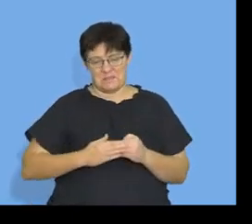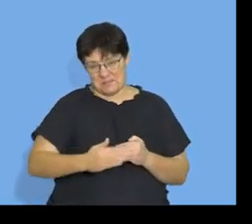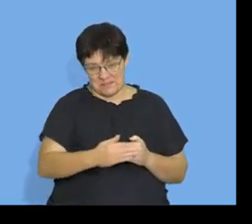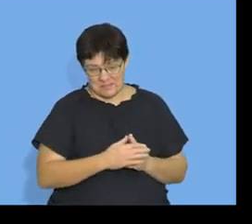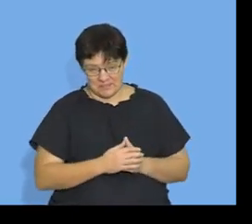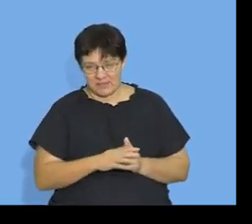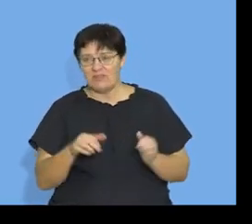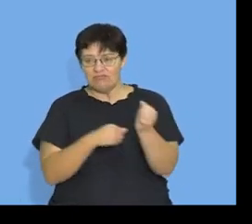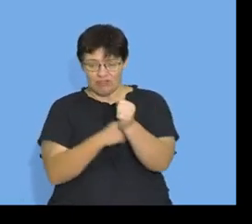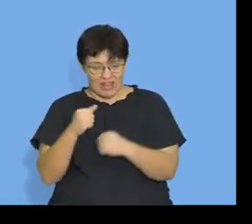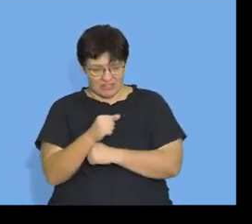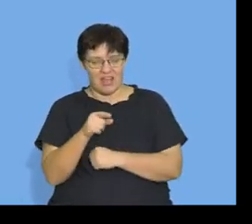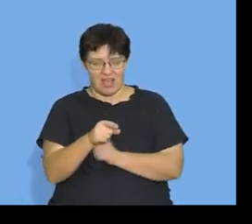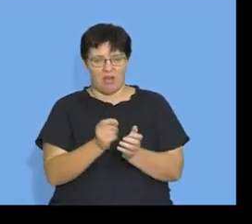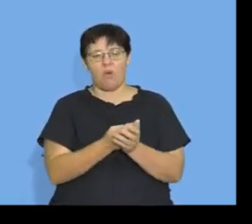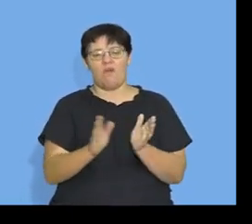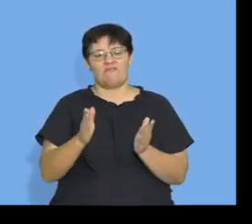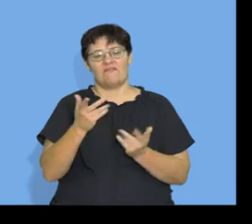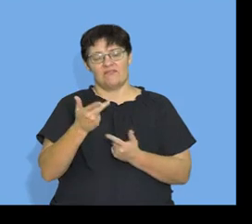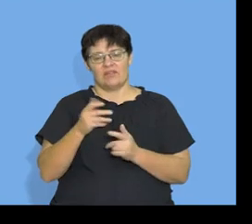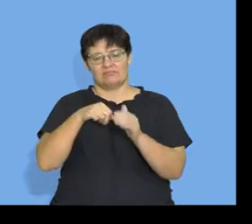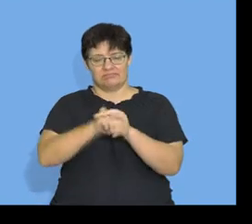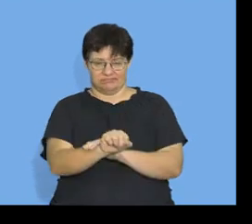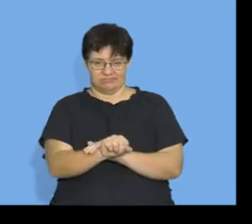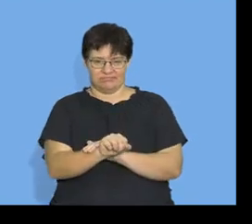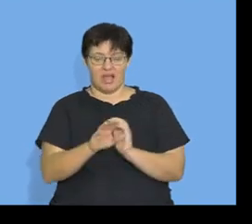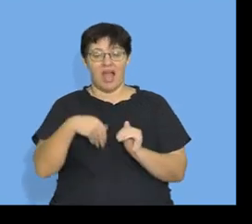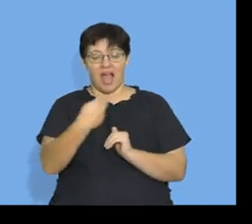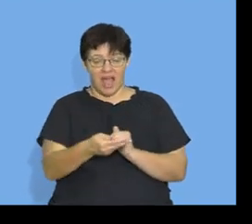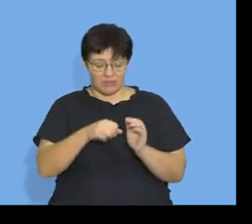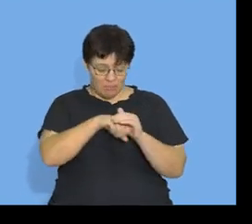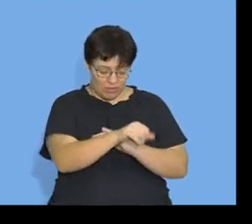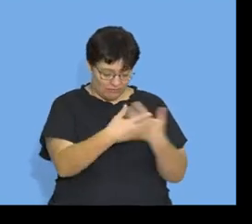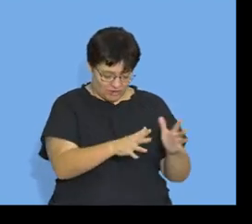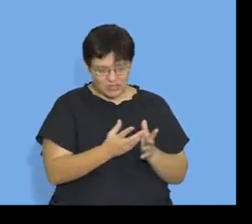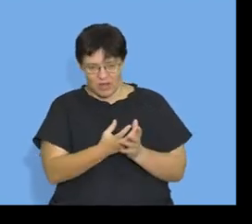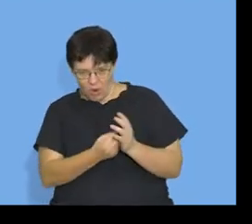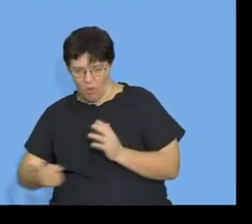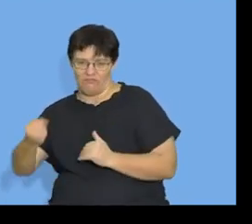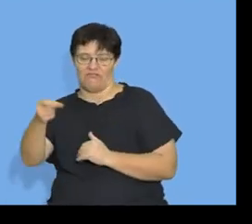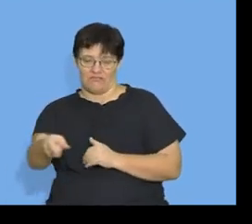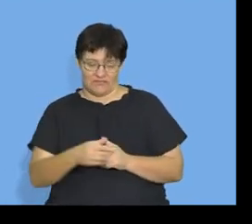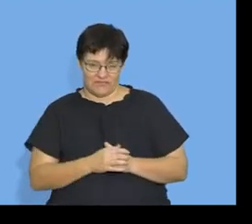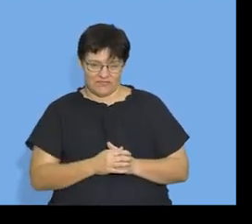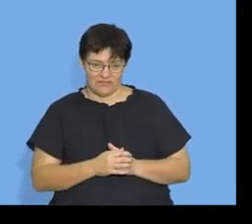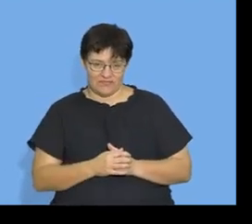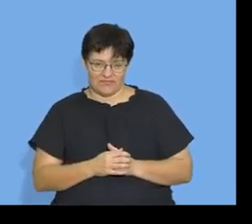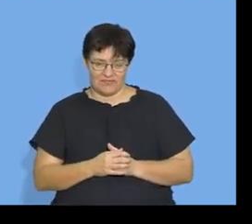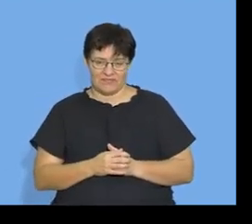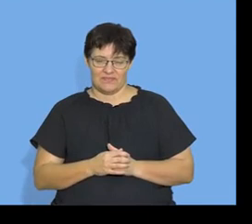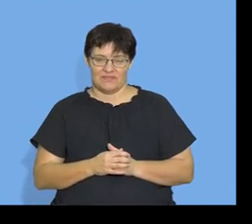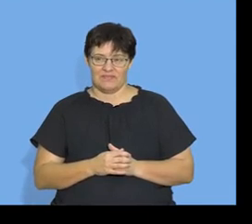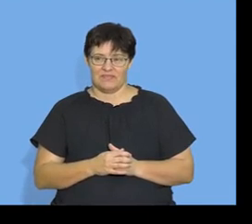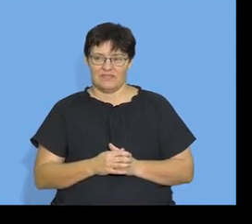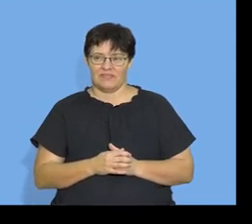accumulated within the period. So this is the structure that is removed at the end during the afterbirth, after the delivery of a